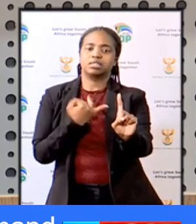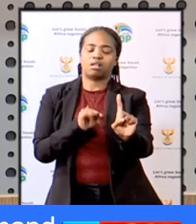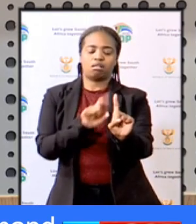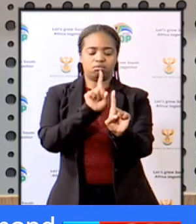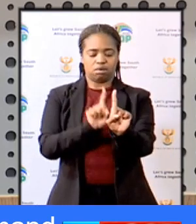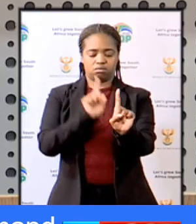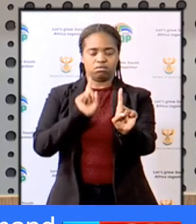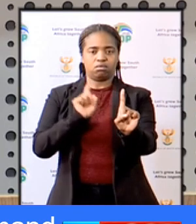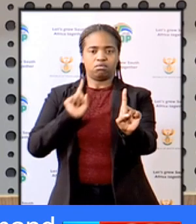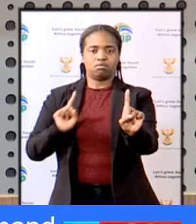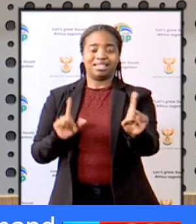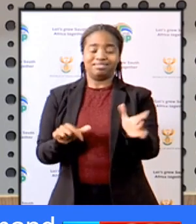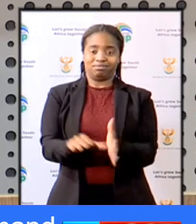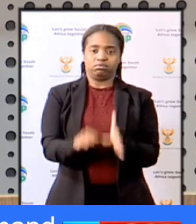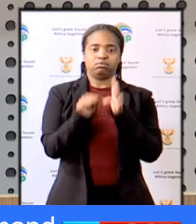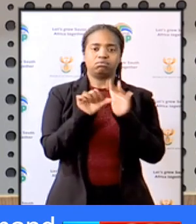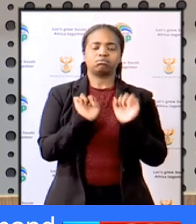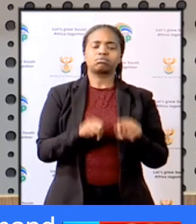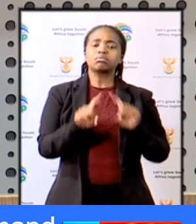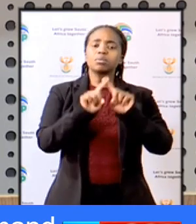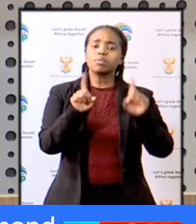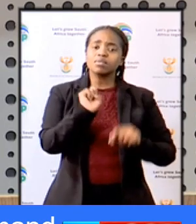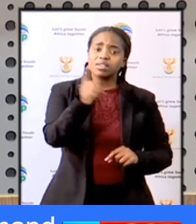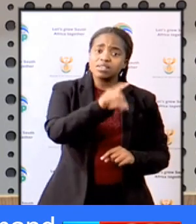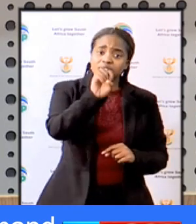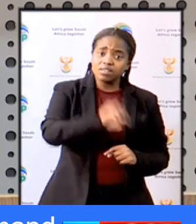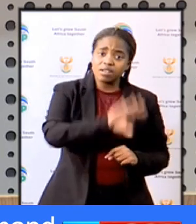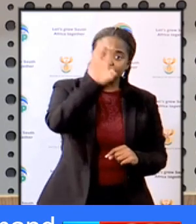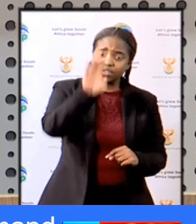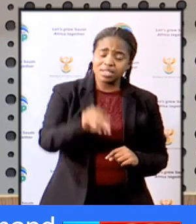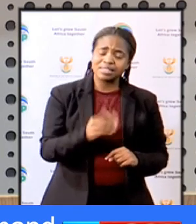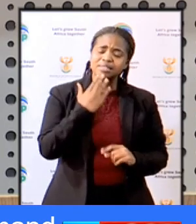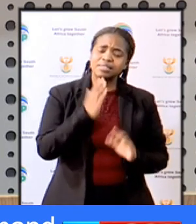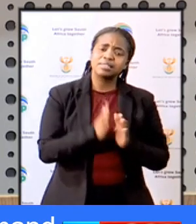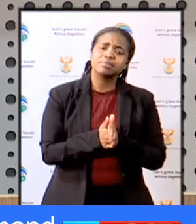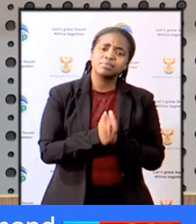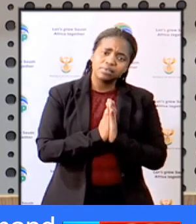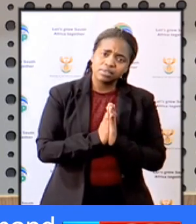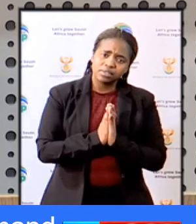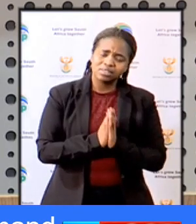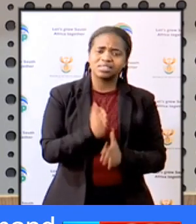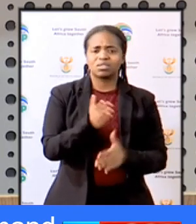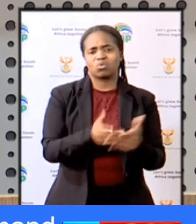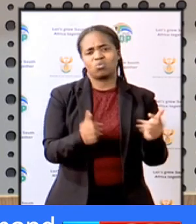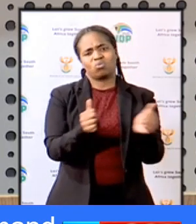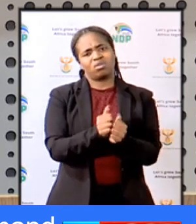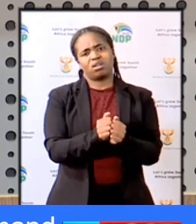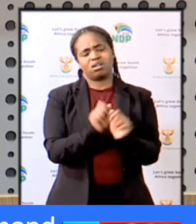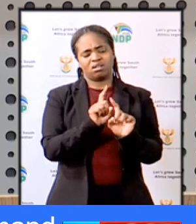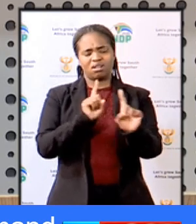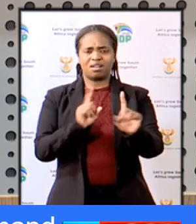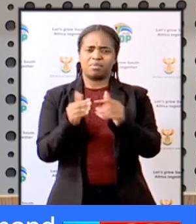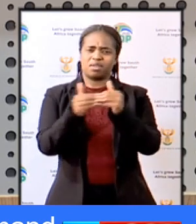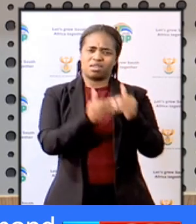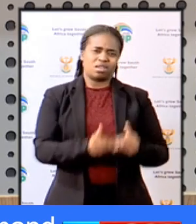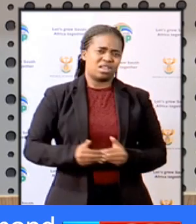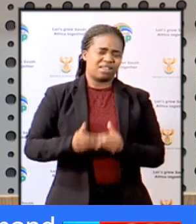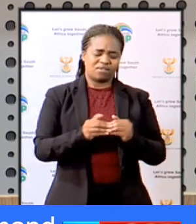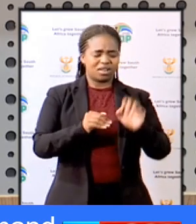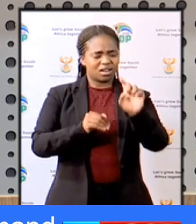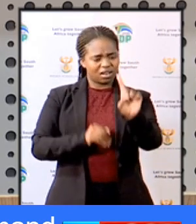absolutely critical, but we also call on South Africans to cooperate with each other very carefully to